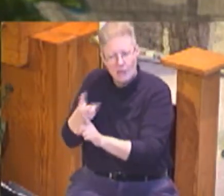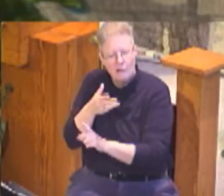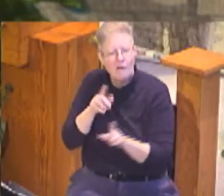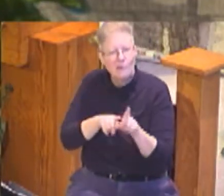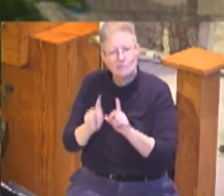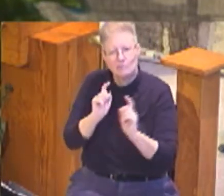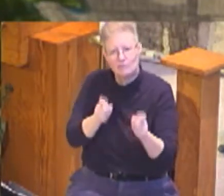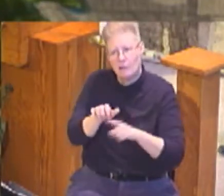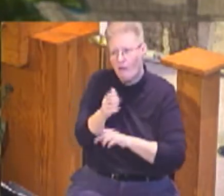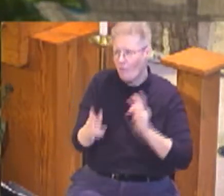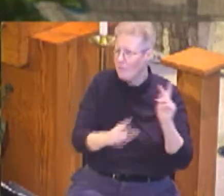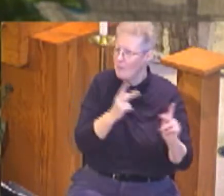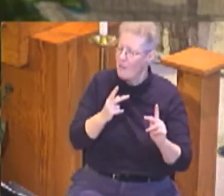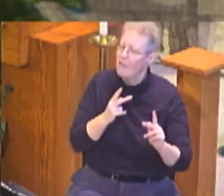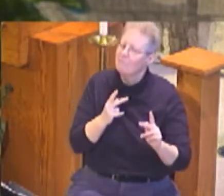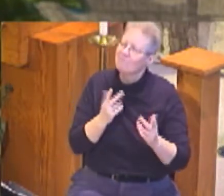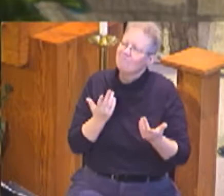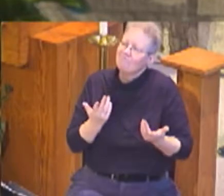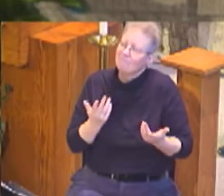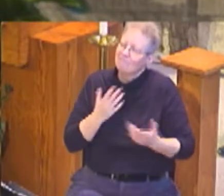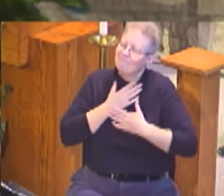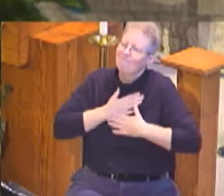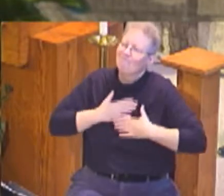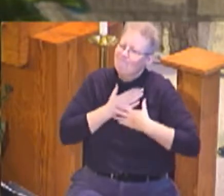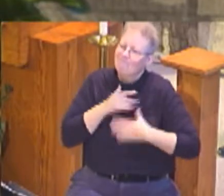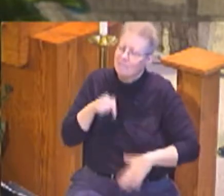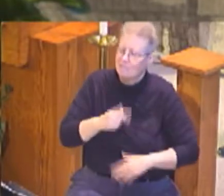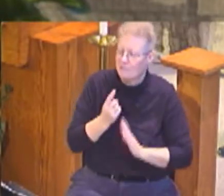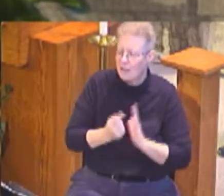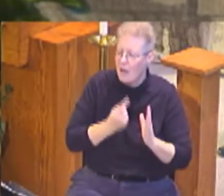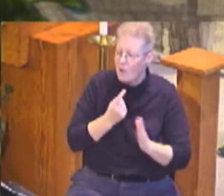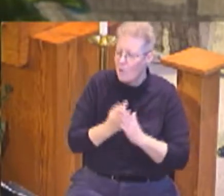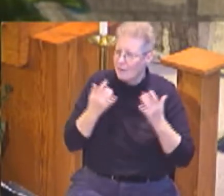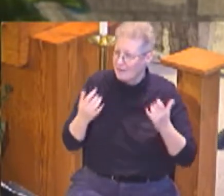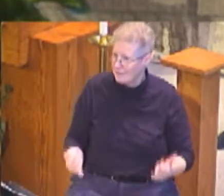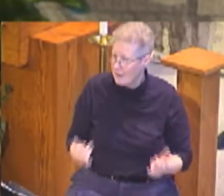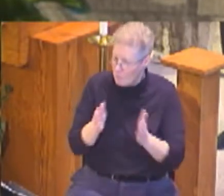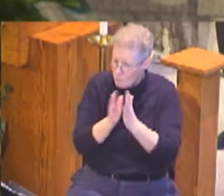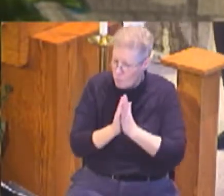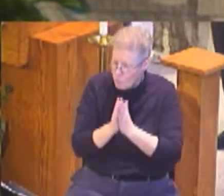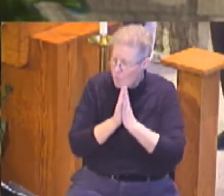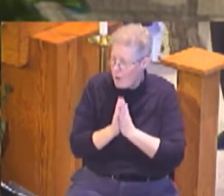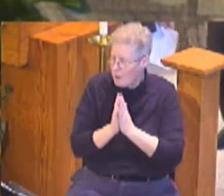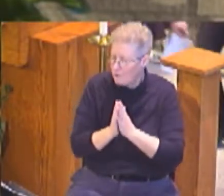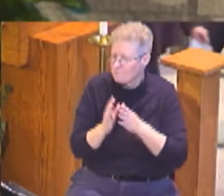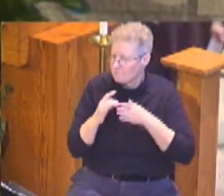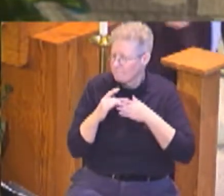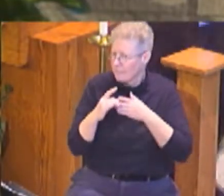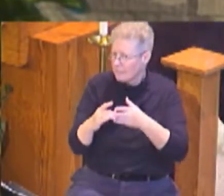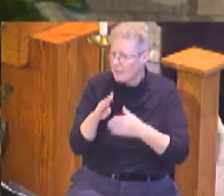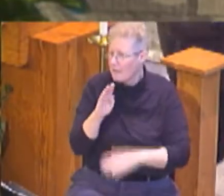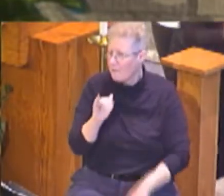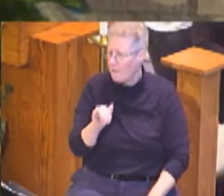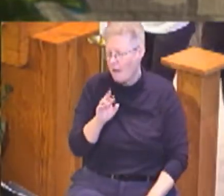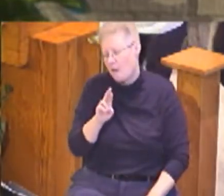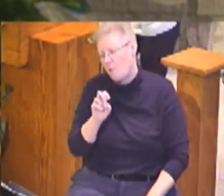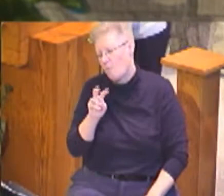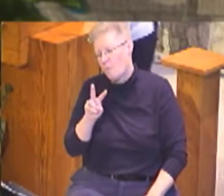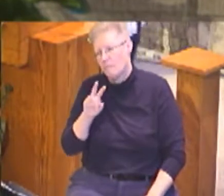hour. We begin our service with prayer led by Reverend Jeanette. Thank you,